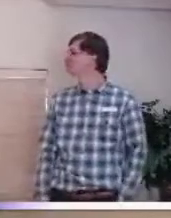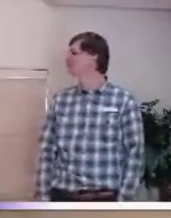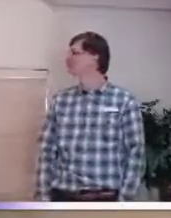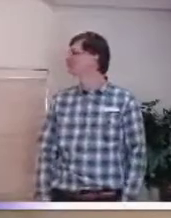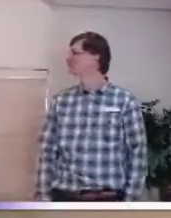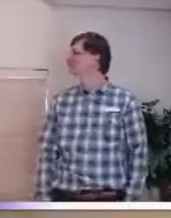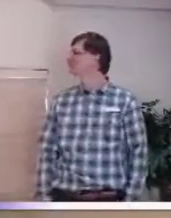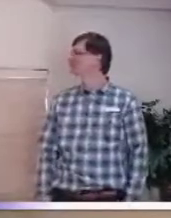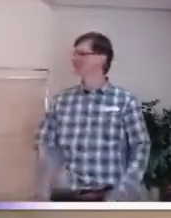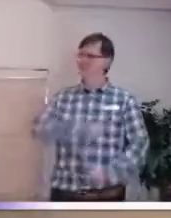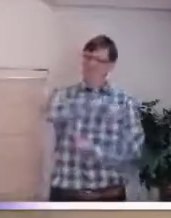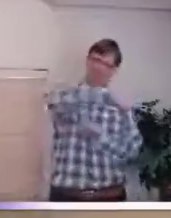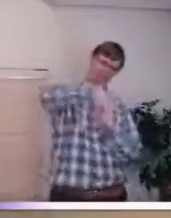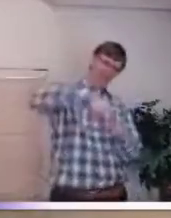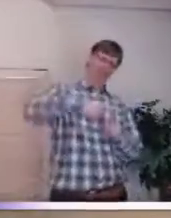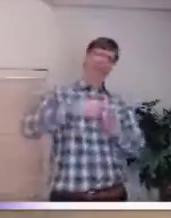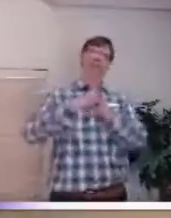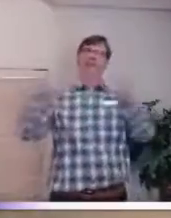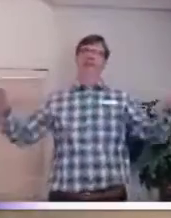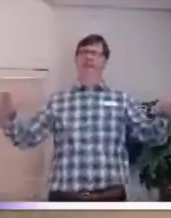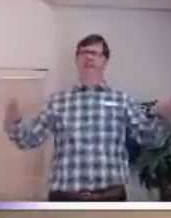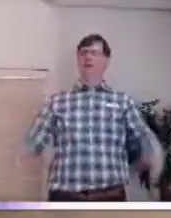Get me centered into that space.